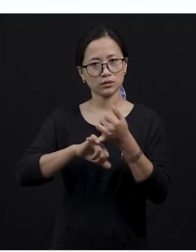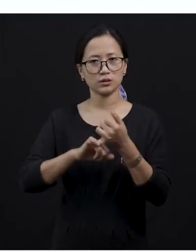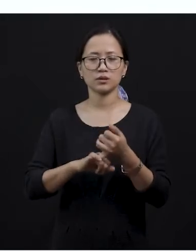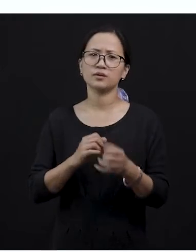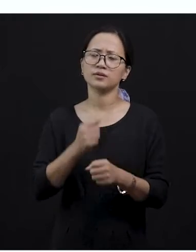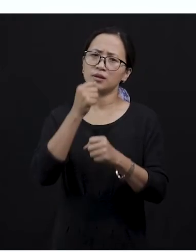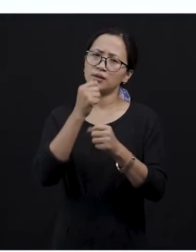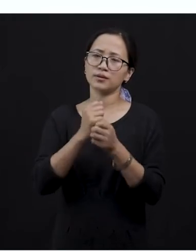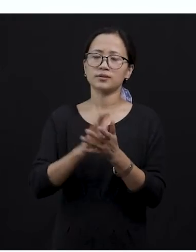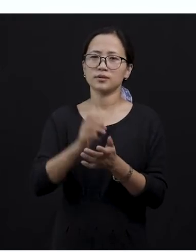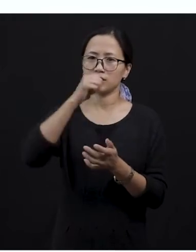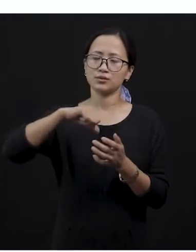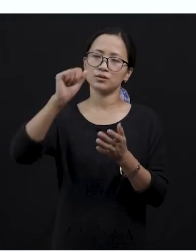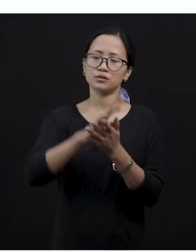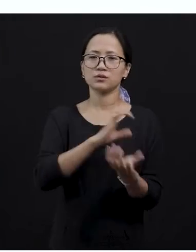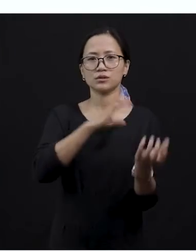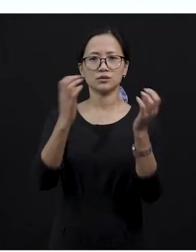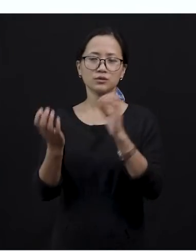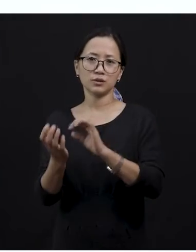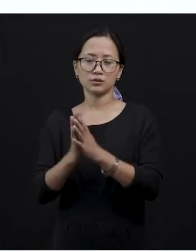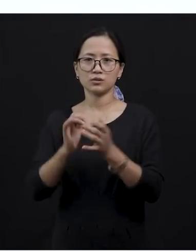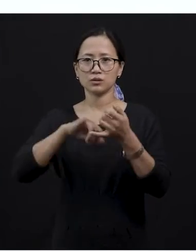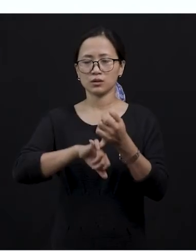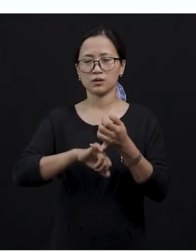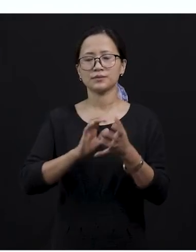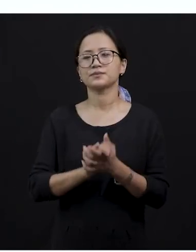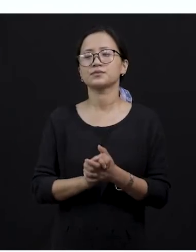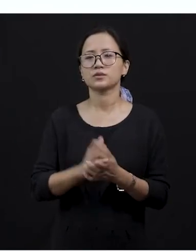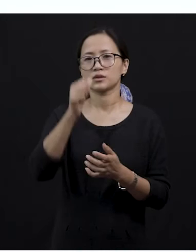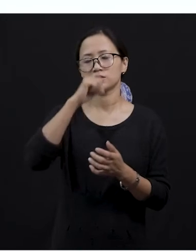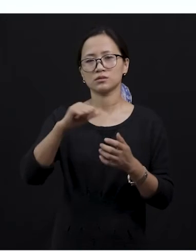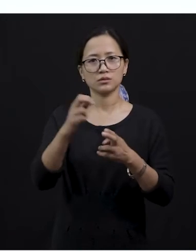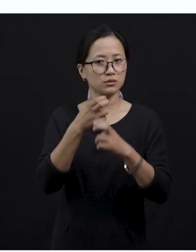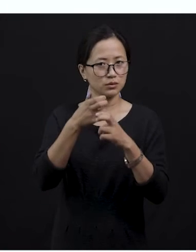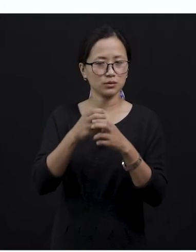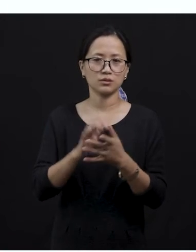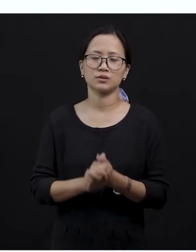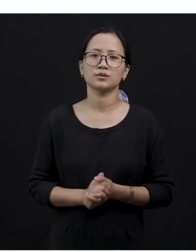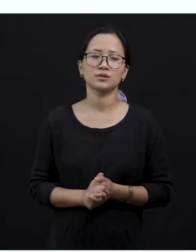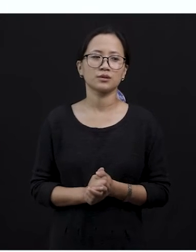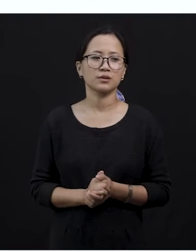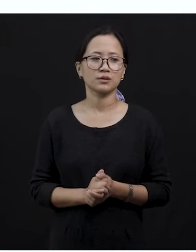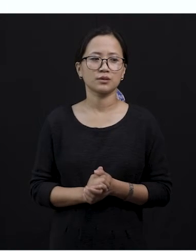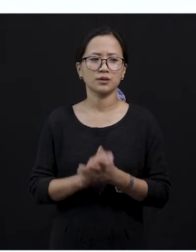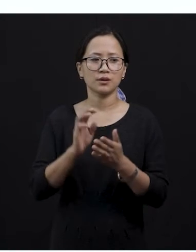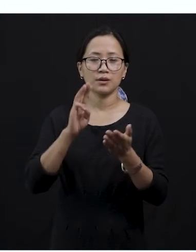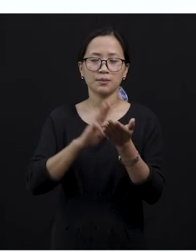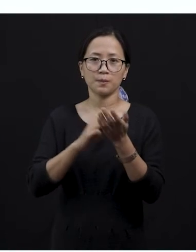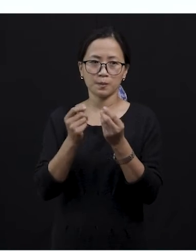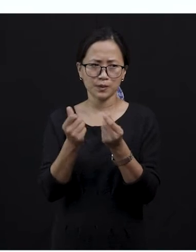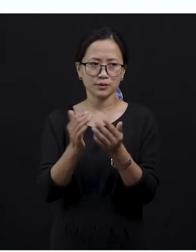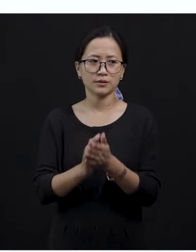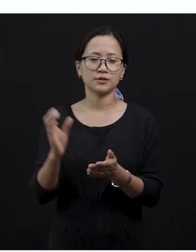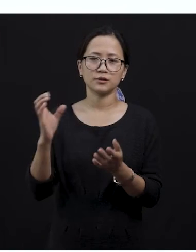liquid, and liquid can change back to solids. All right. So here, a material can change from